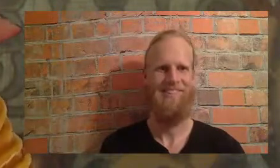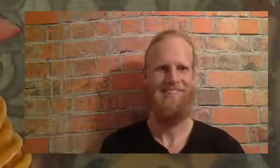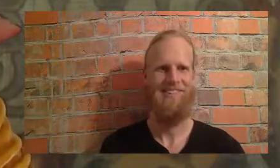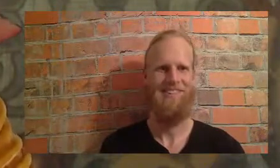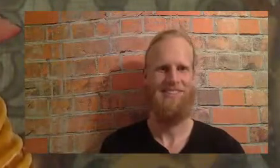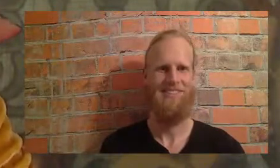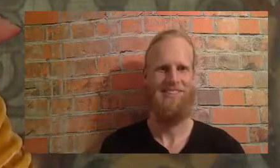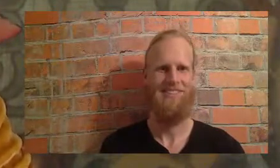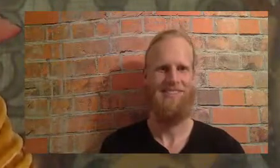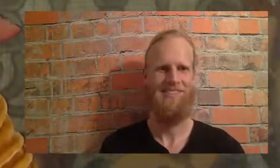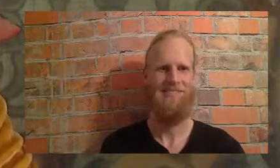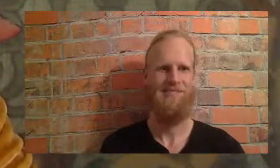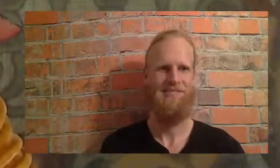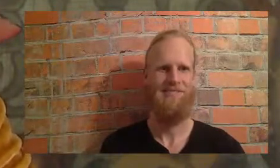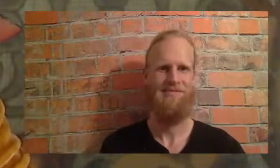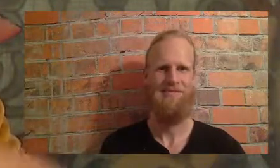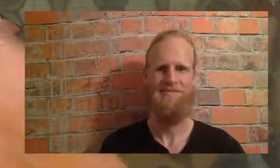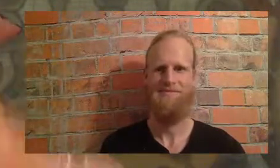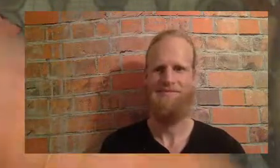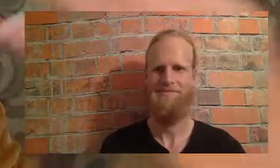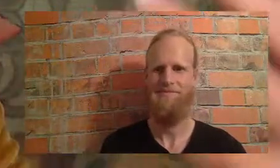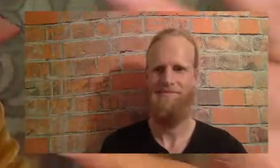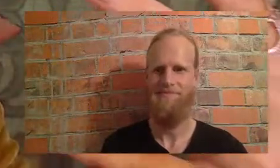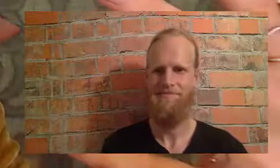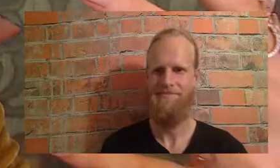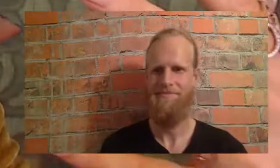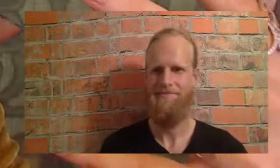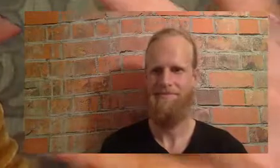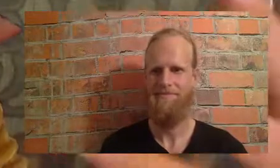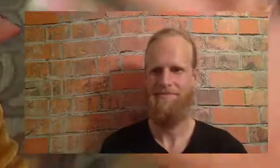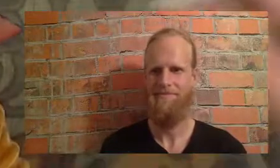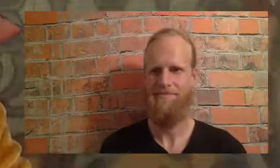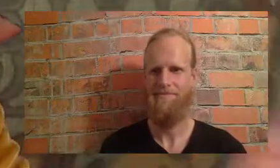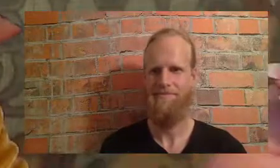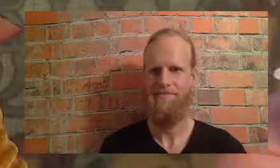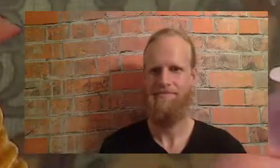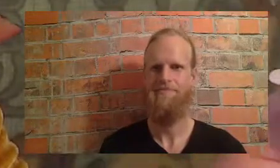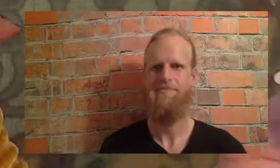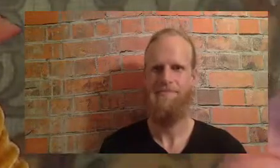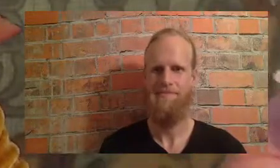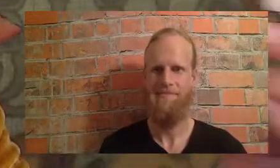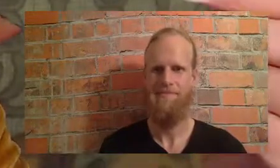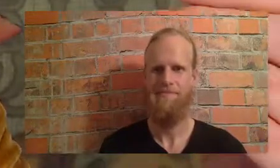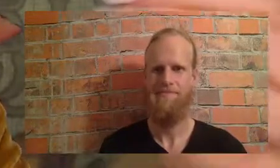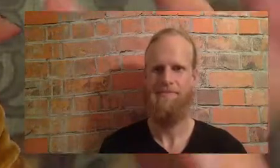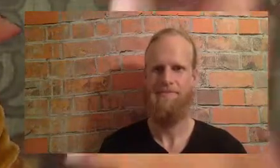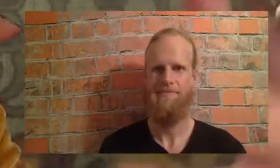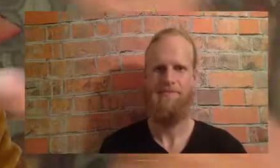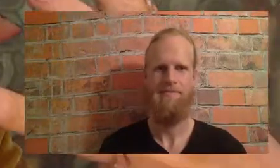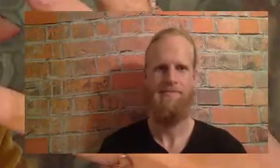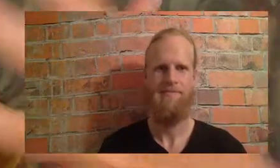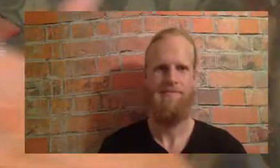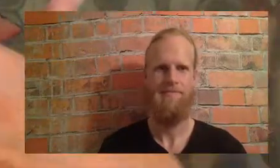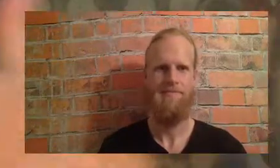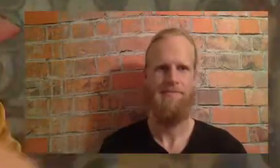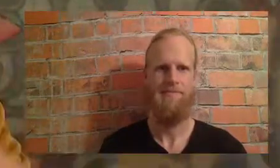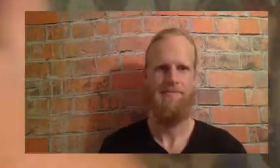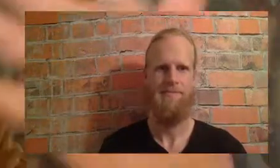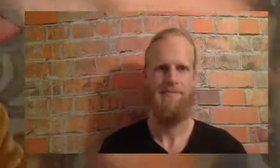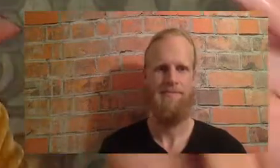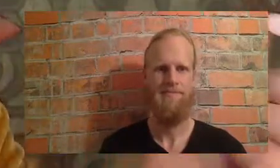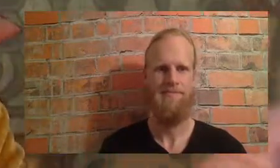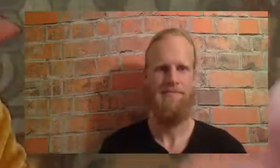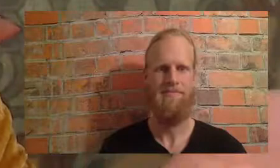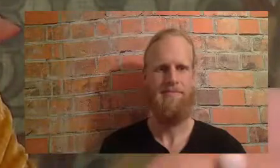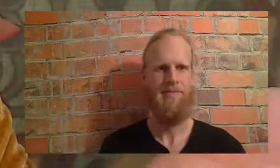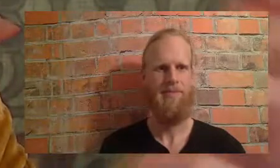And I want you to know that as we're doing these days of tapping together, I created this platform so it could